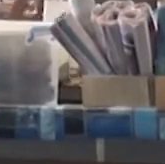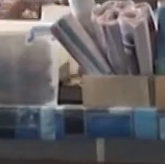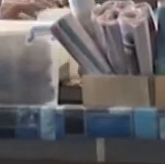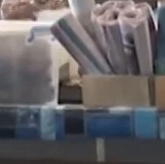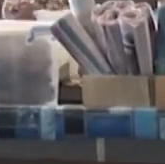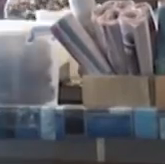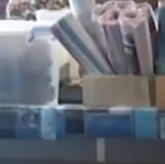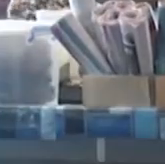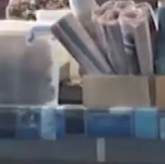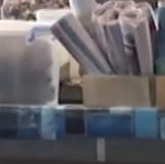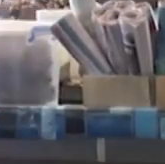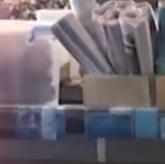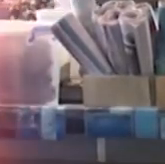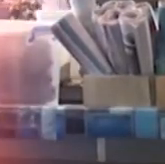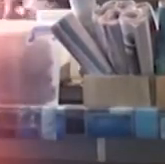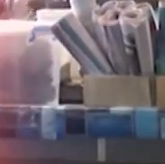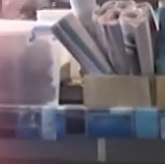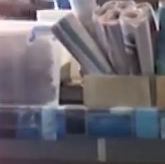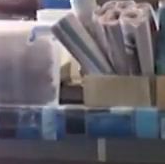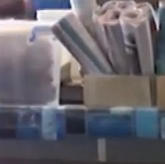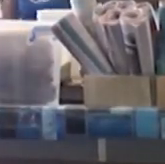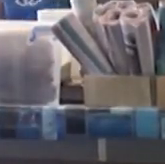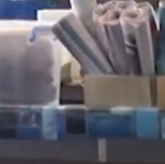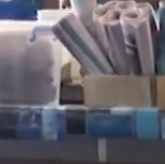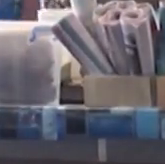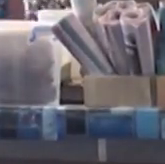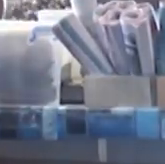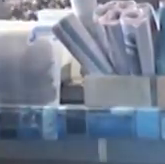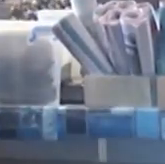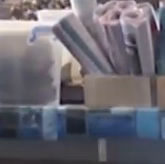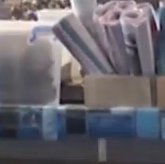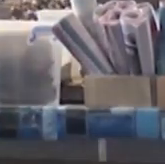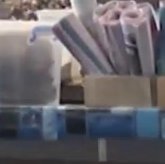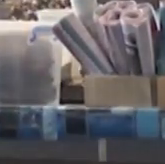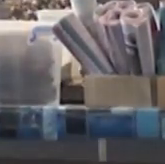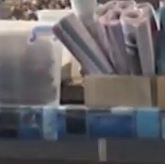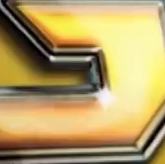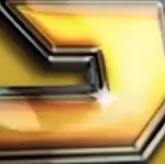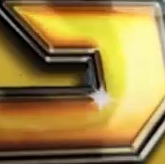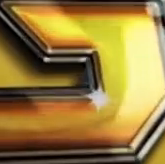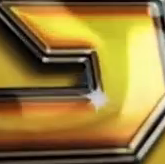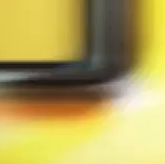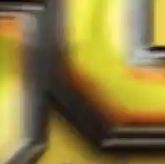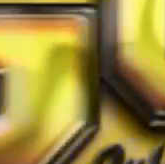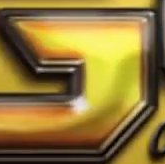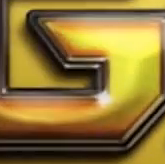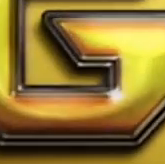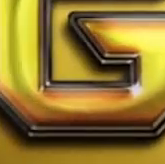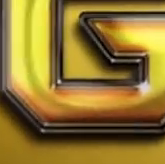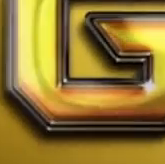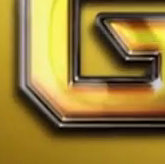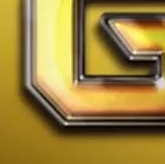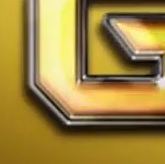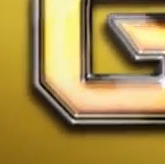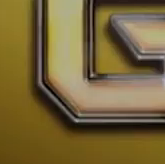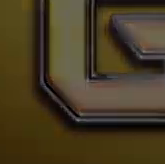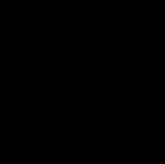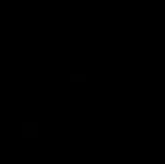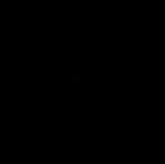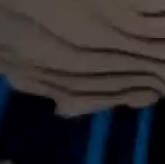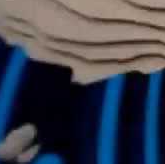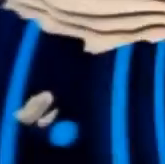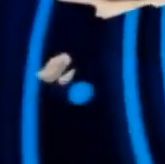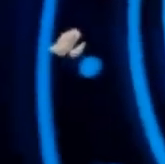Hi, Bula. I'm Selai from Nandi. I love Gold FM, only the classic hits. Gold FM, only the classic